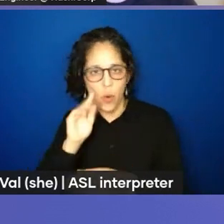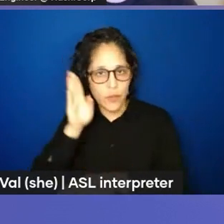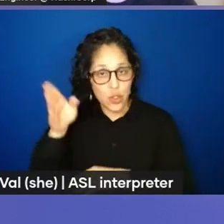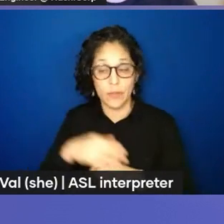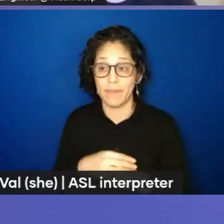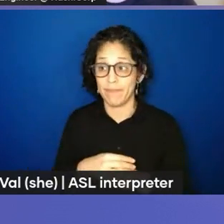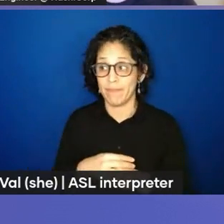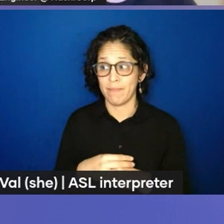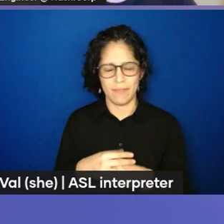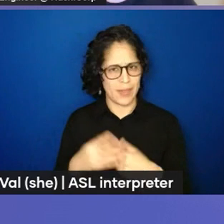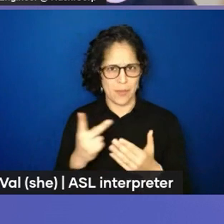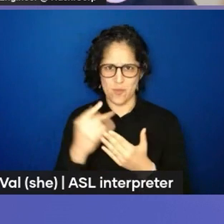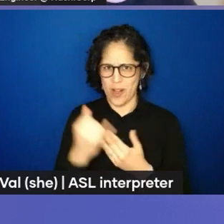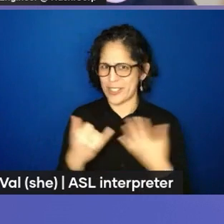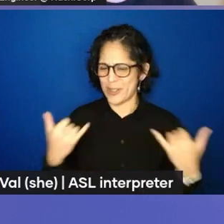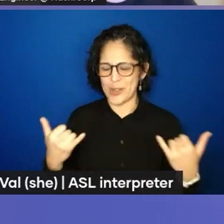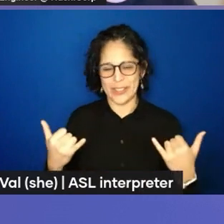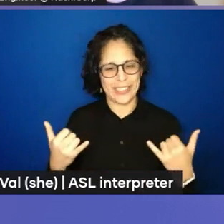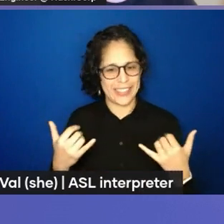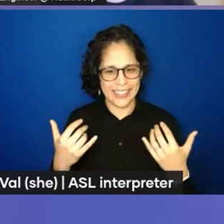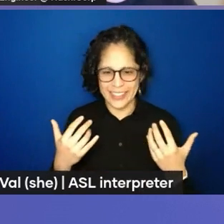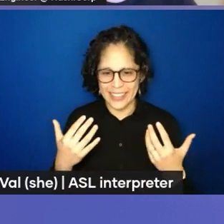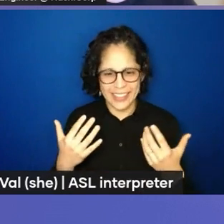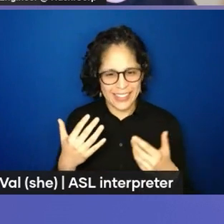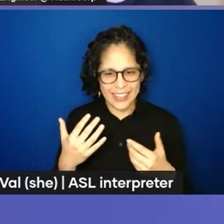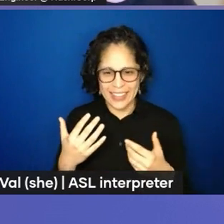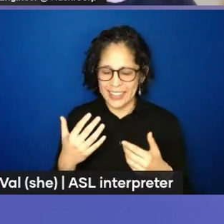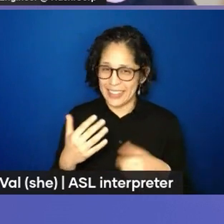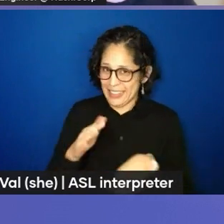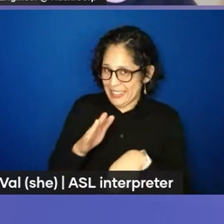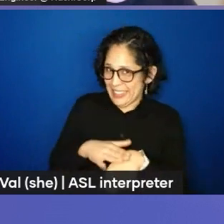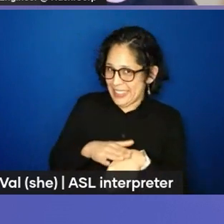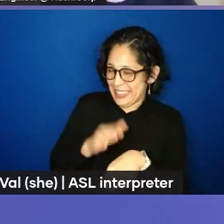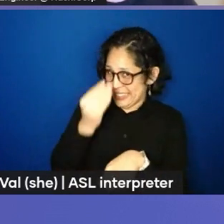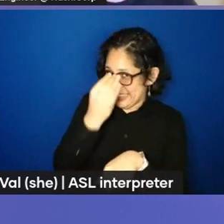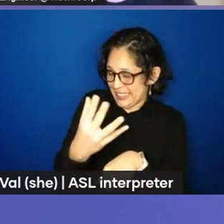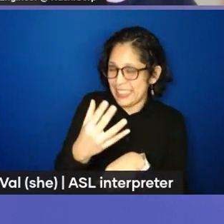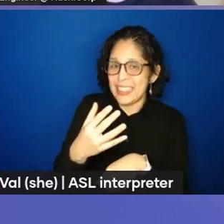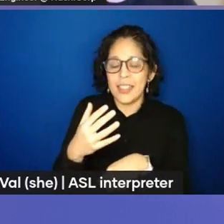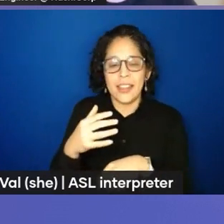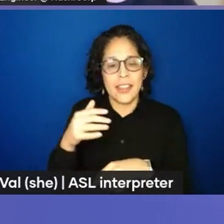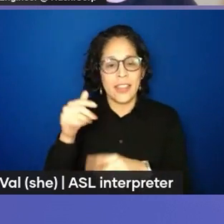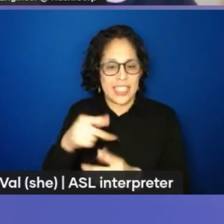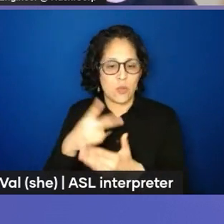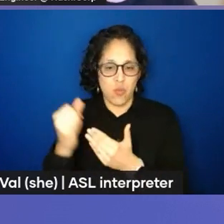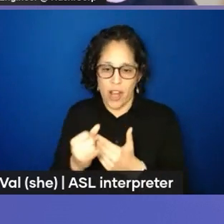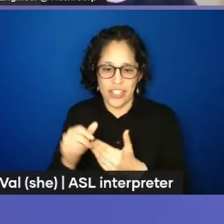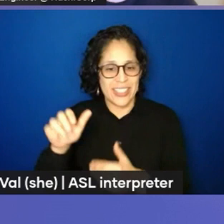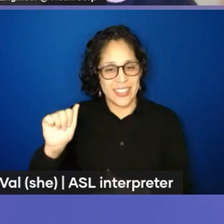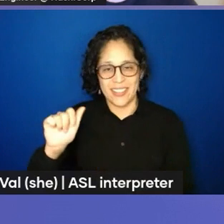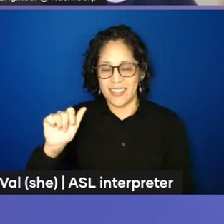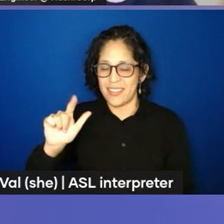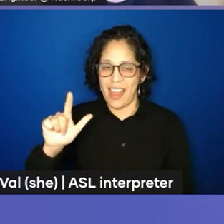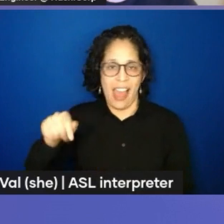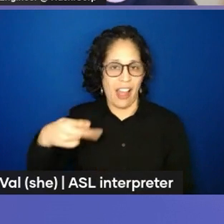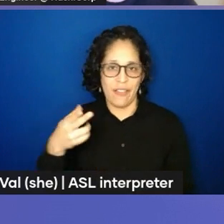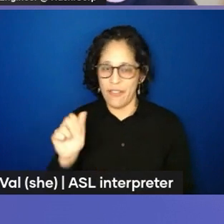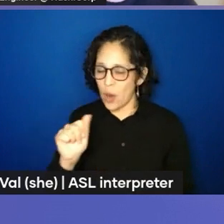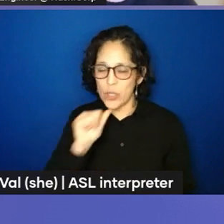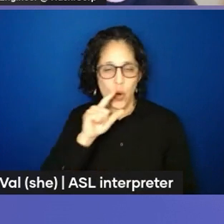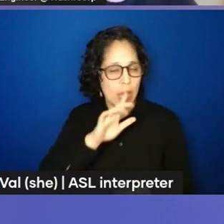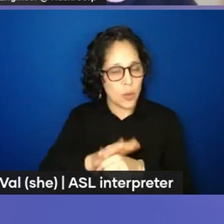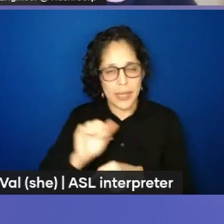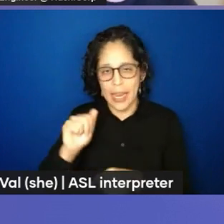kind of a disclaimer in a way that the project is in alpha. We don't, guarantee API,